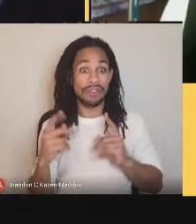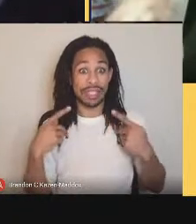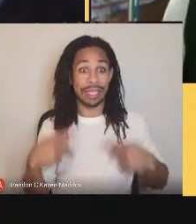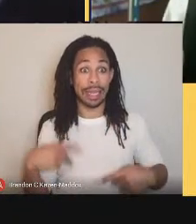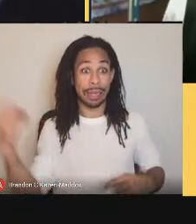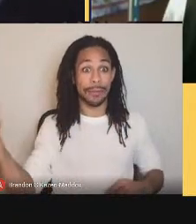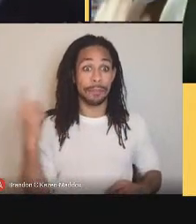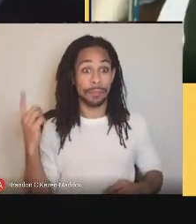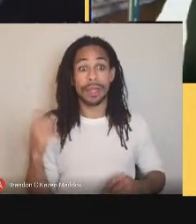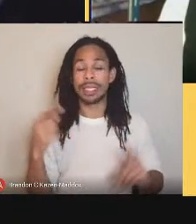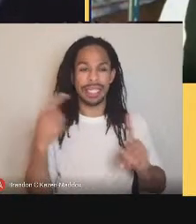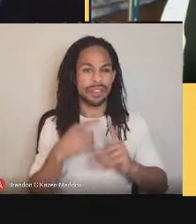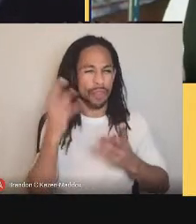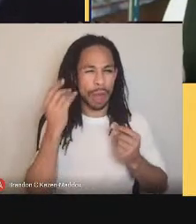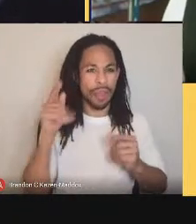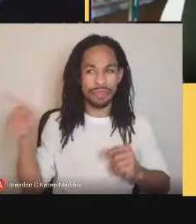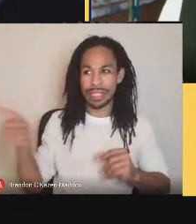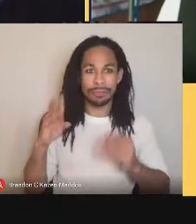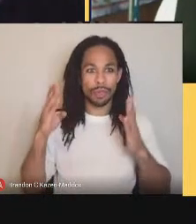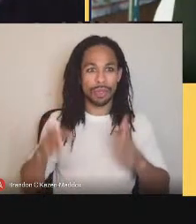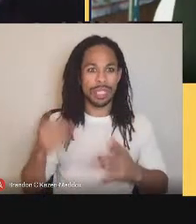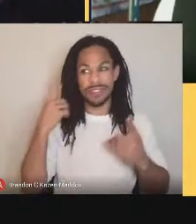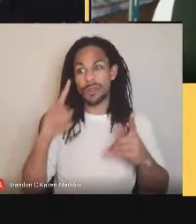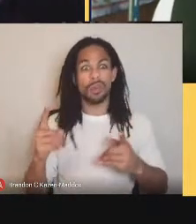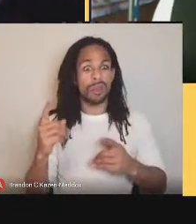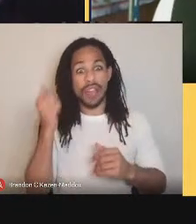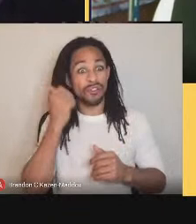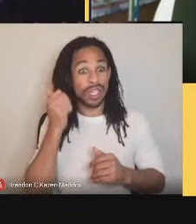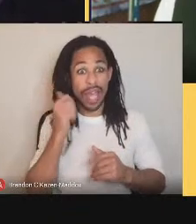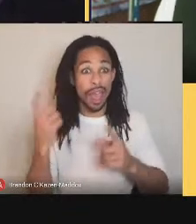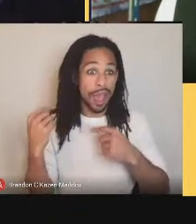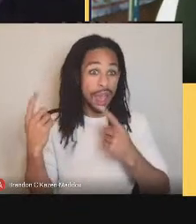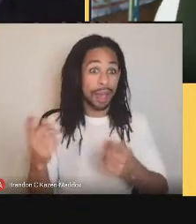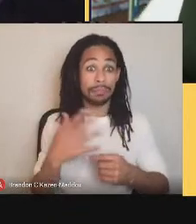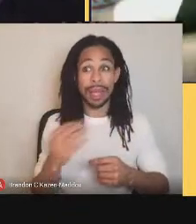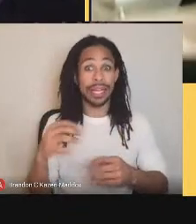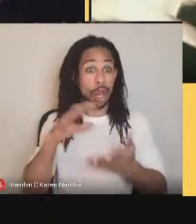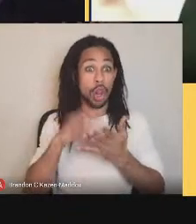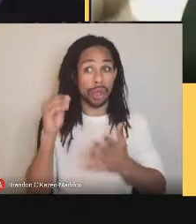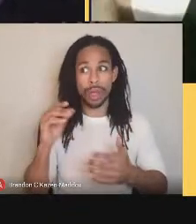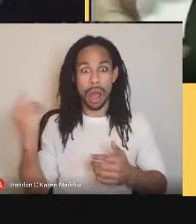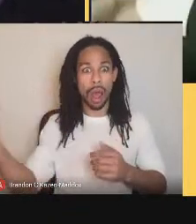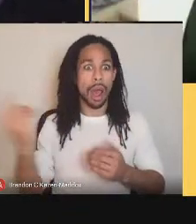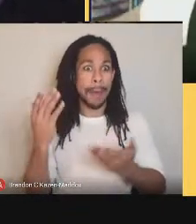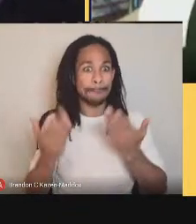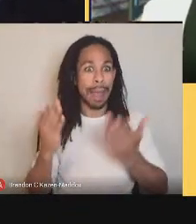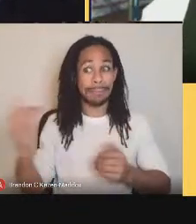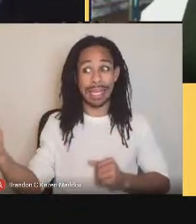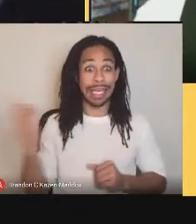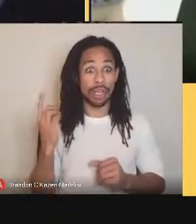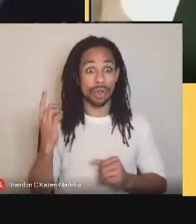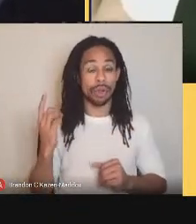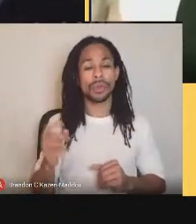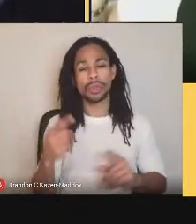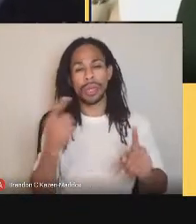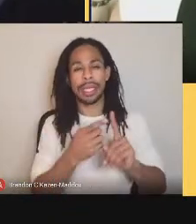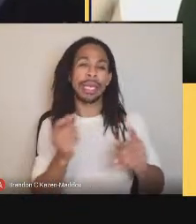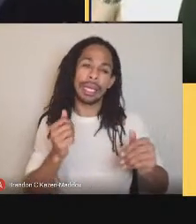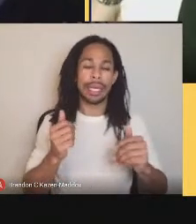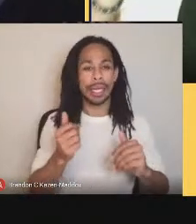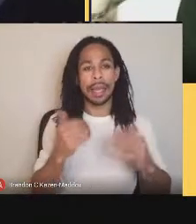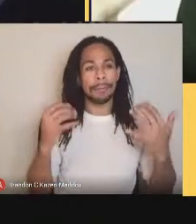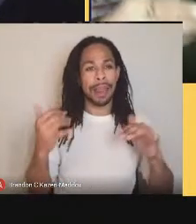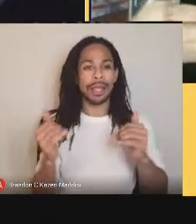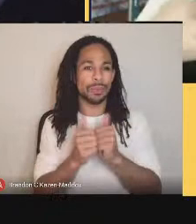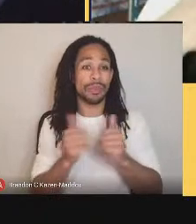and now he learns he might be here. It's playing up to the drama of what he's feeling in